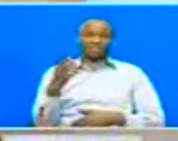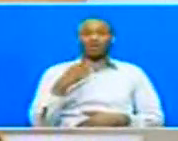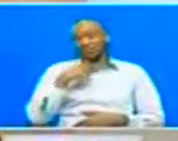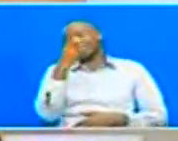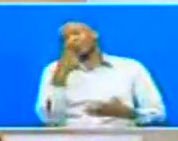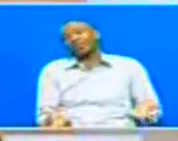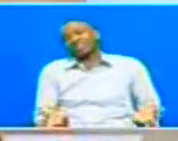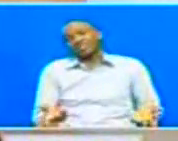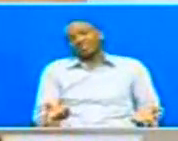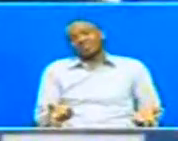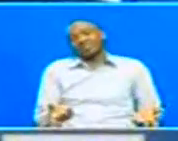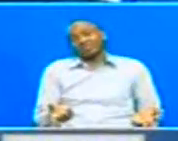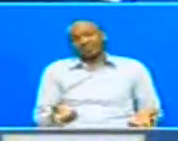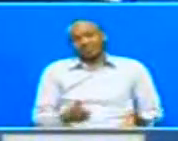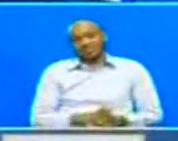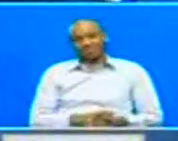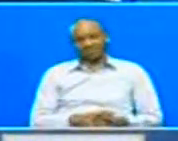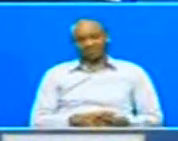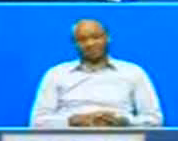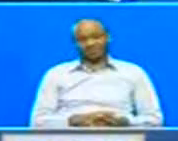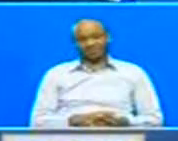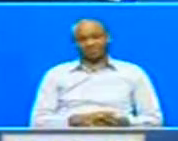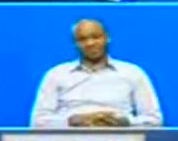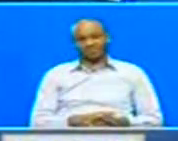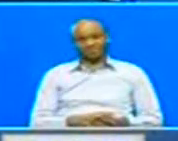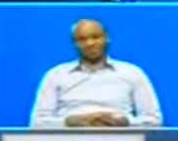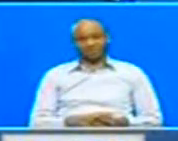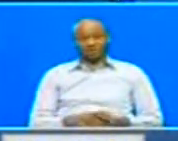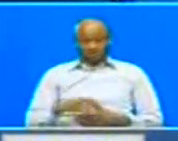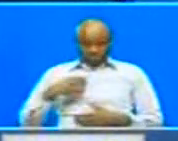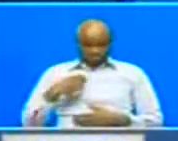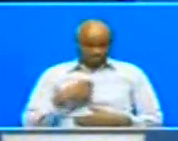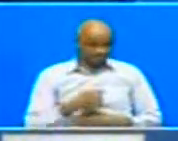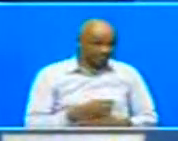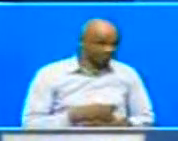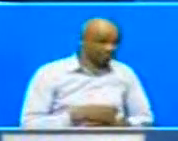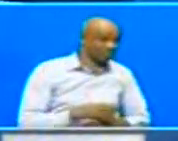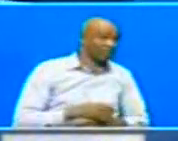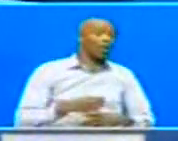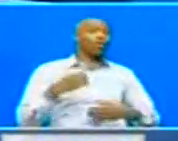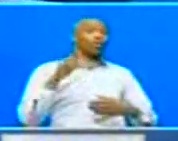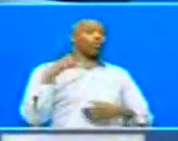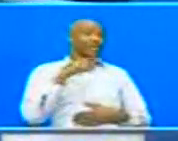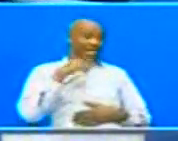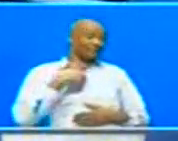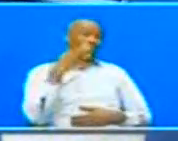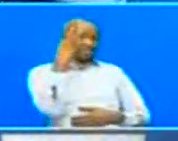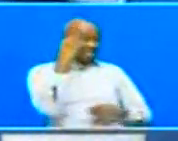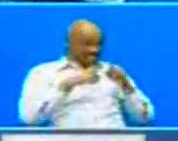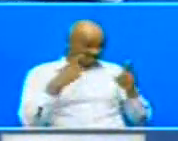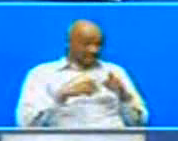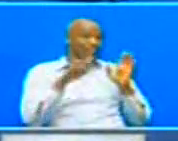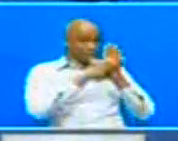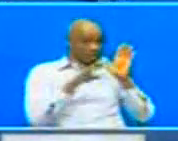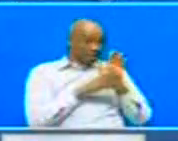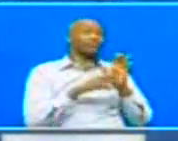are we to sit and pontificate for very far away? We have a three-year program and plan and commitment that we signed